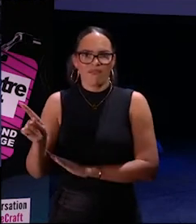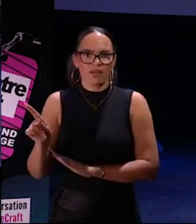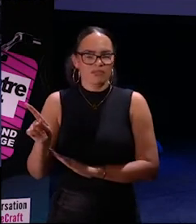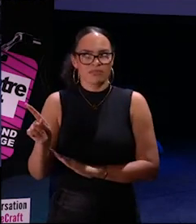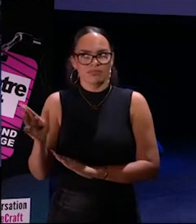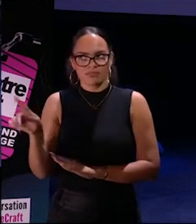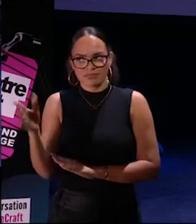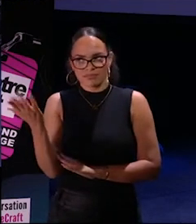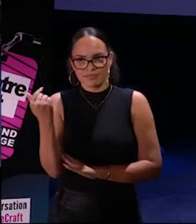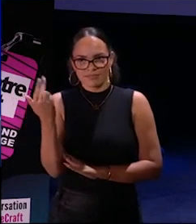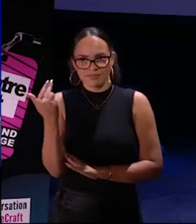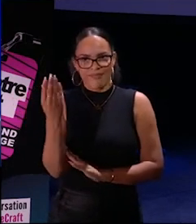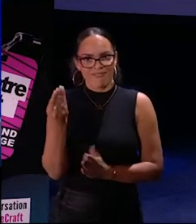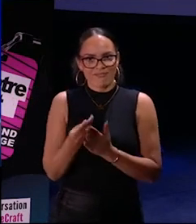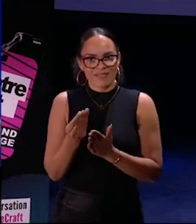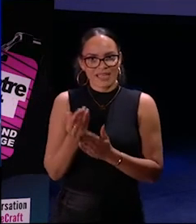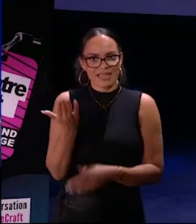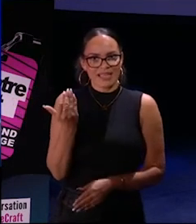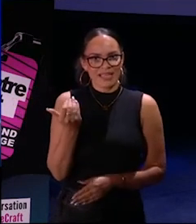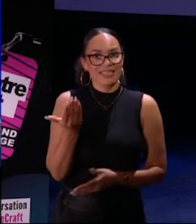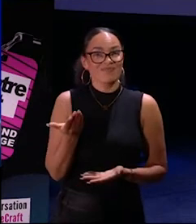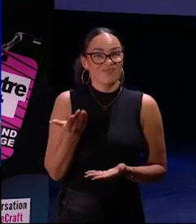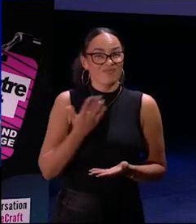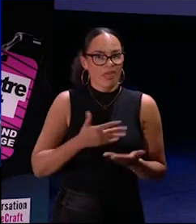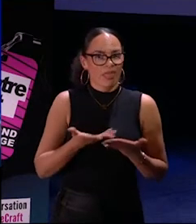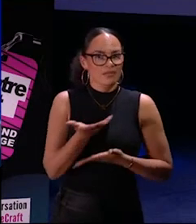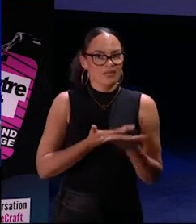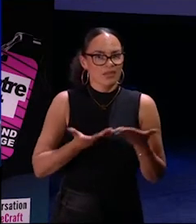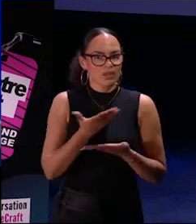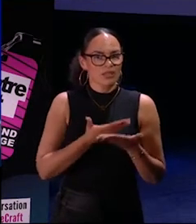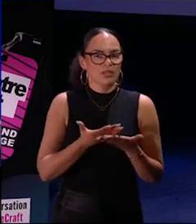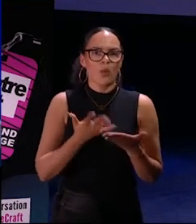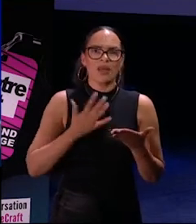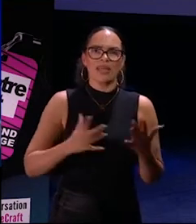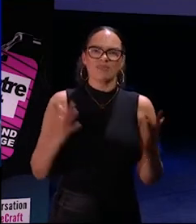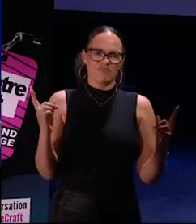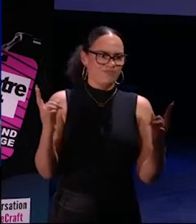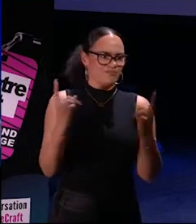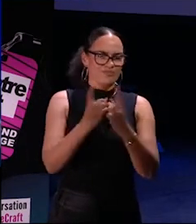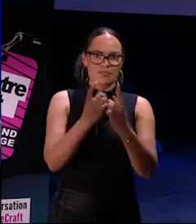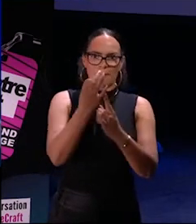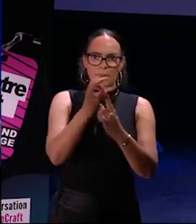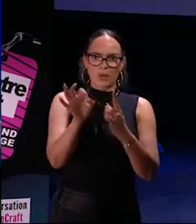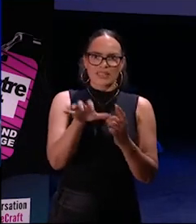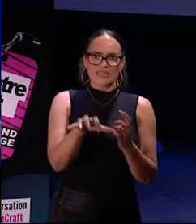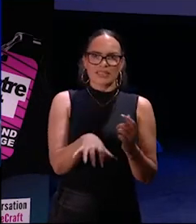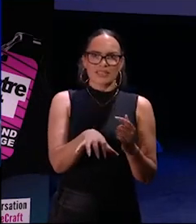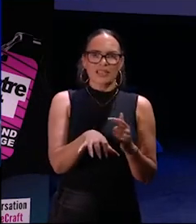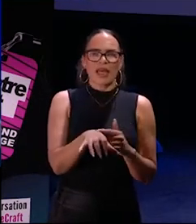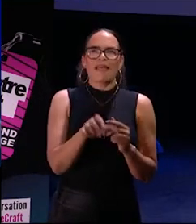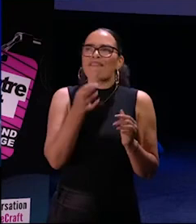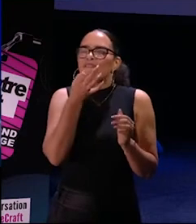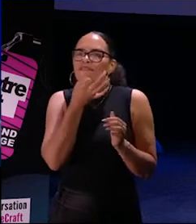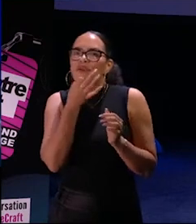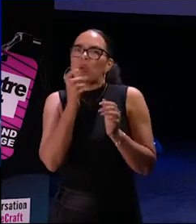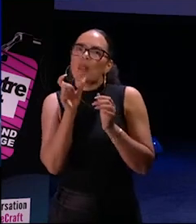fee. So I think it's that discussion, and I think if we could have a meeting point for so there are little networks and